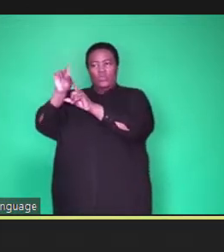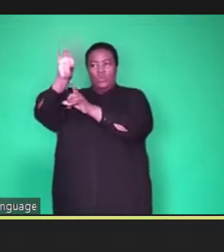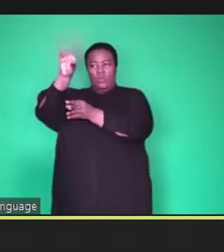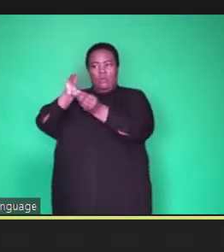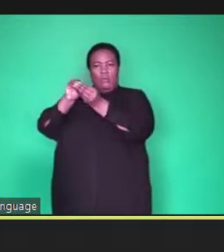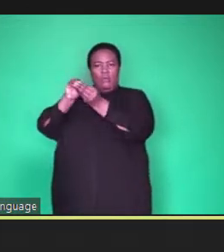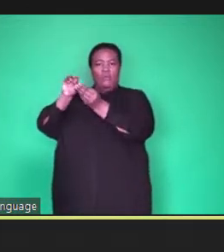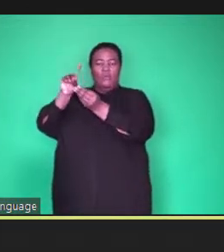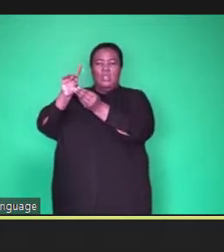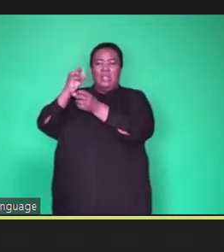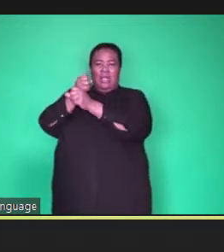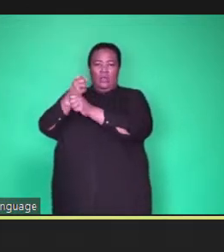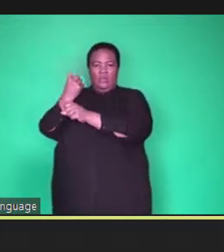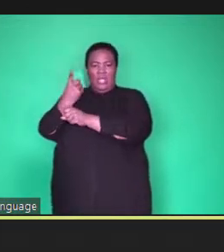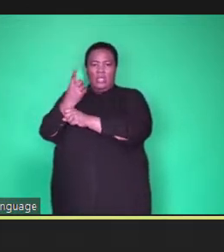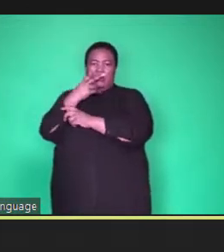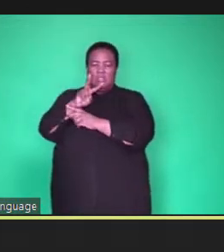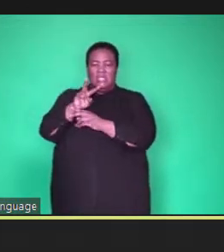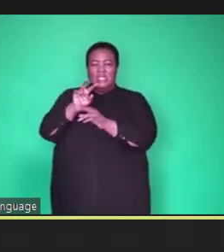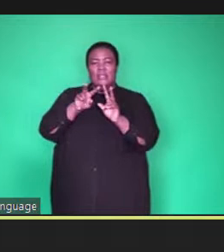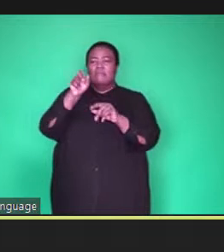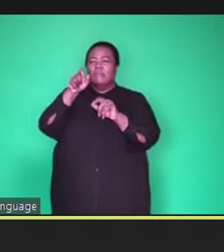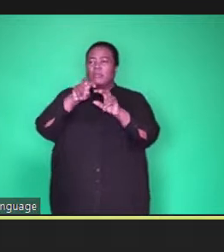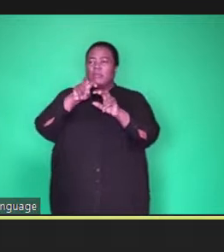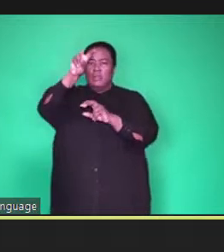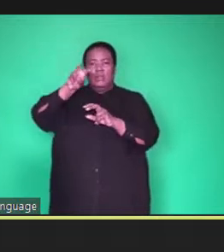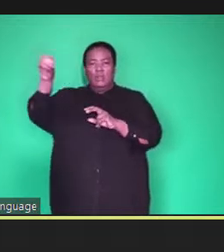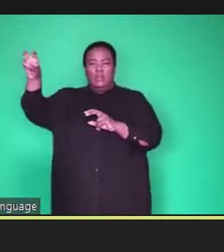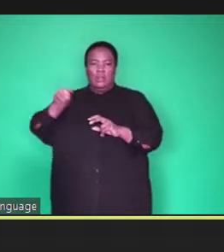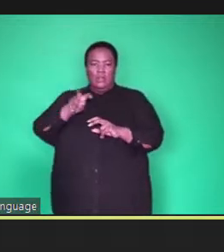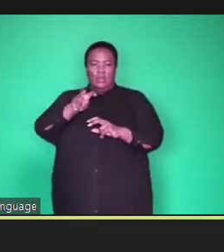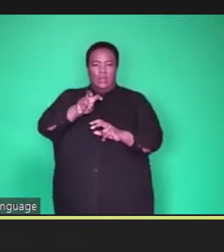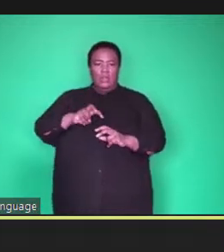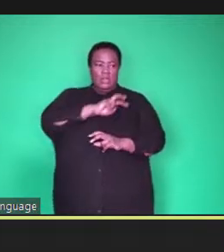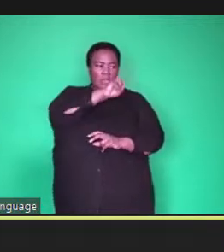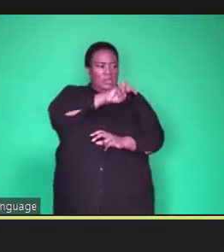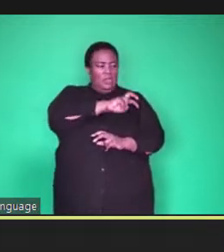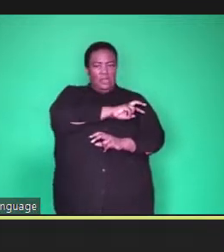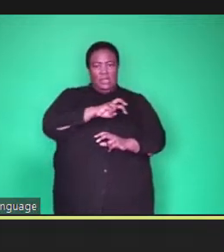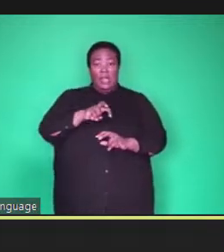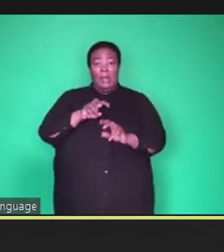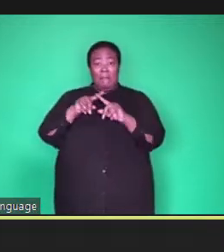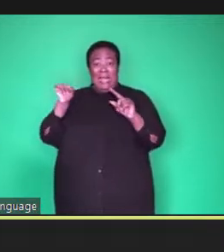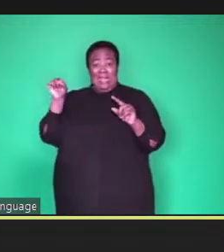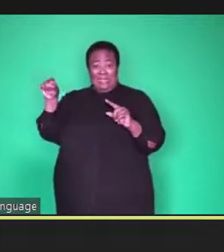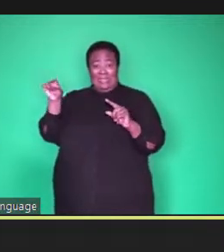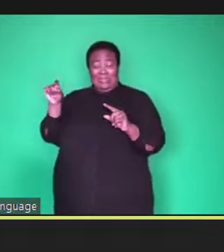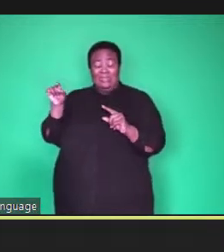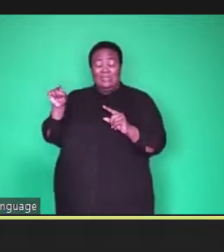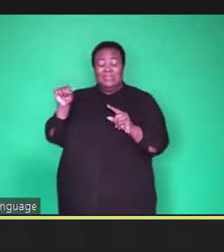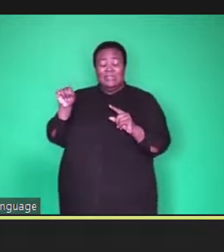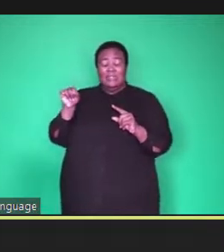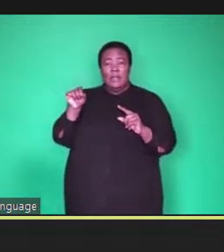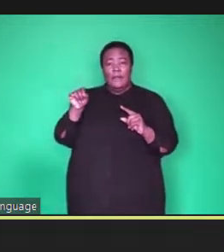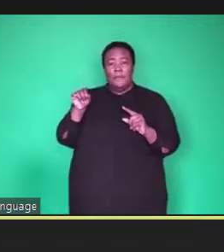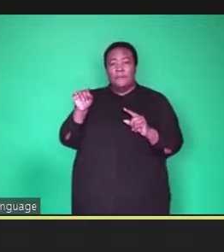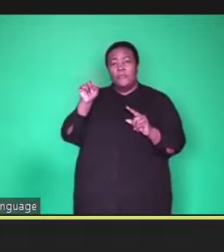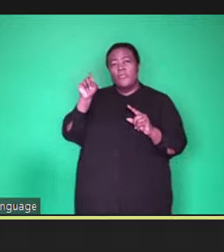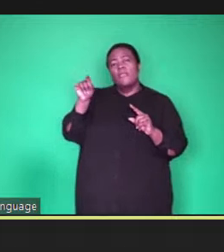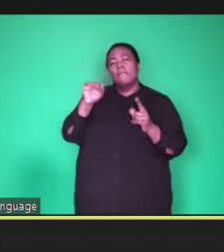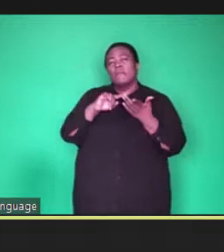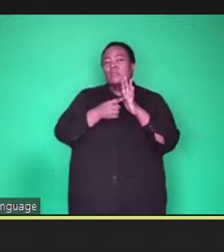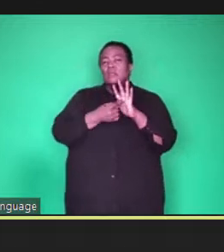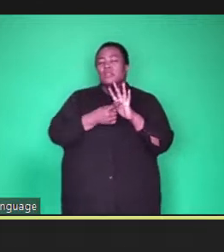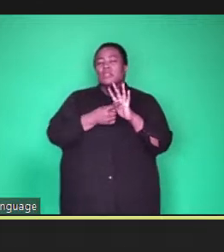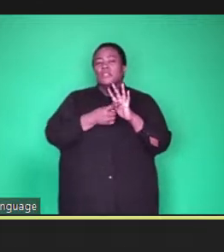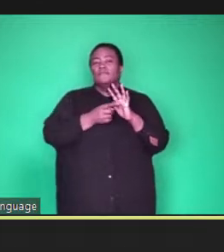different proportions going in the different directions, right? But key here is to see how much we're